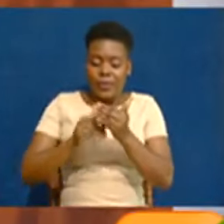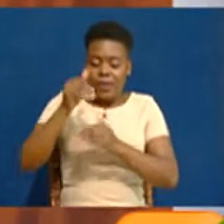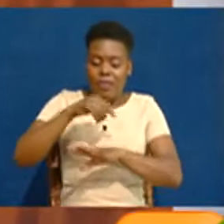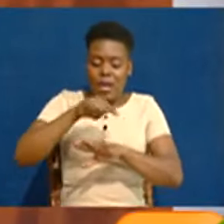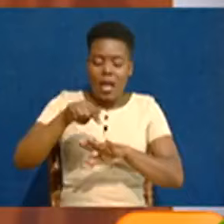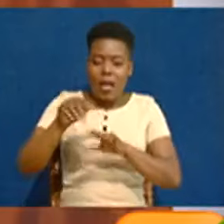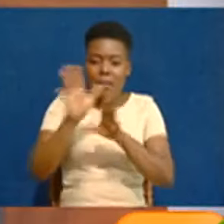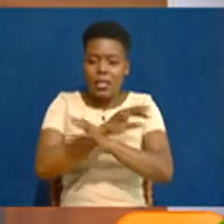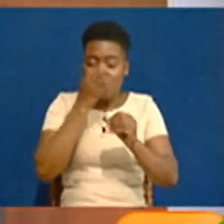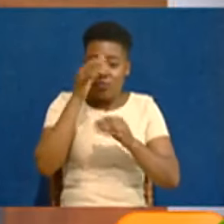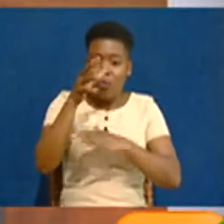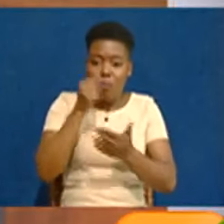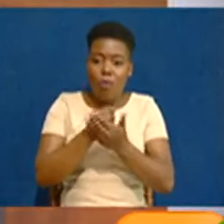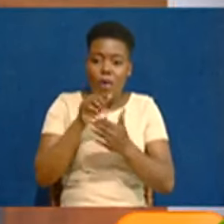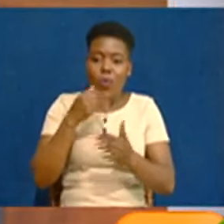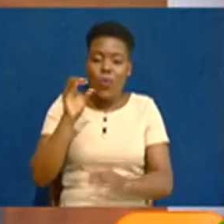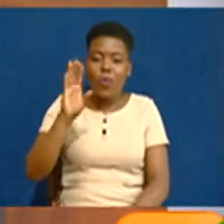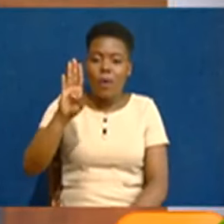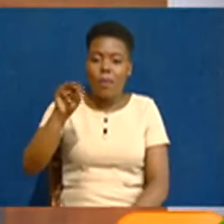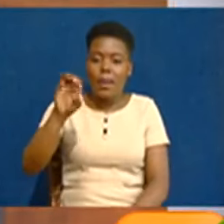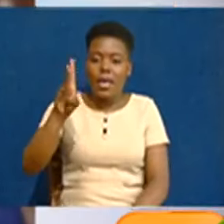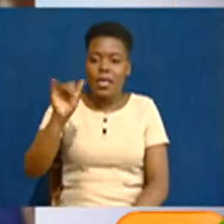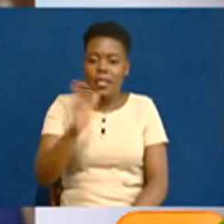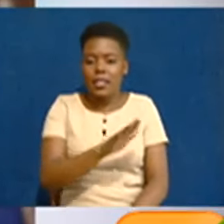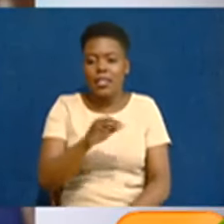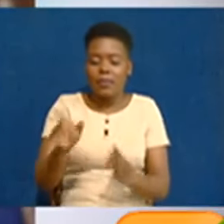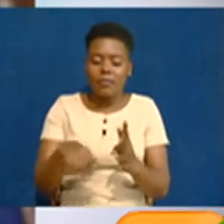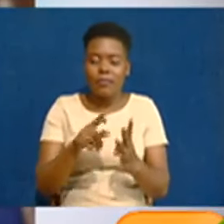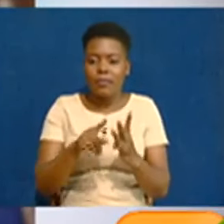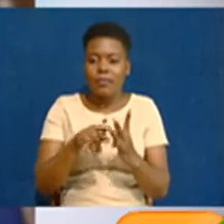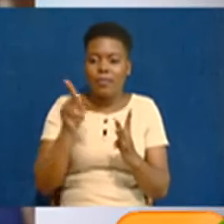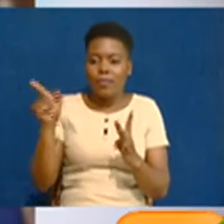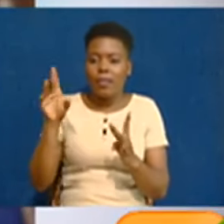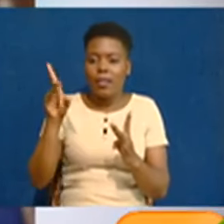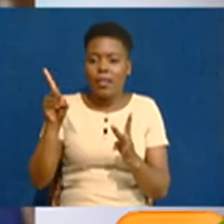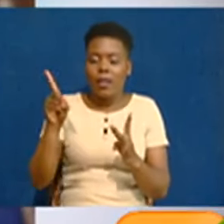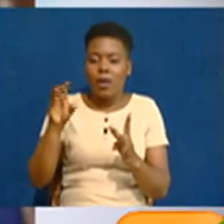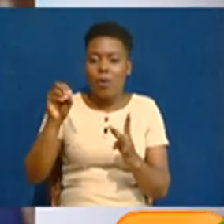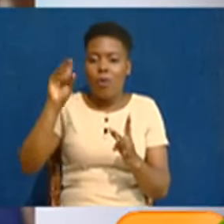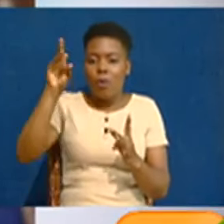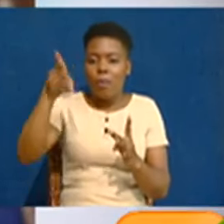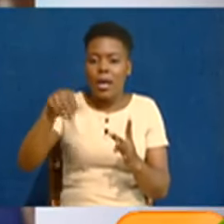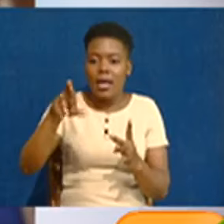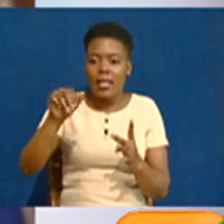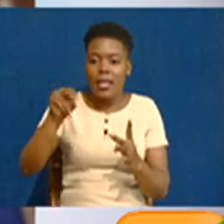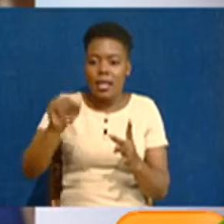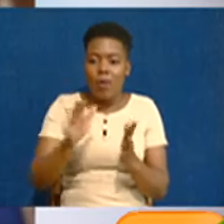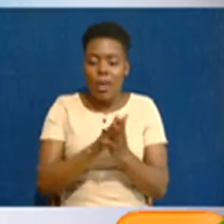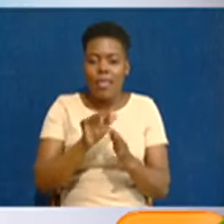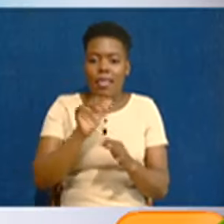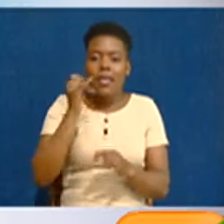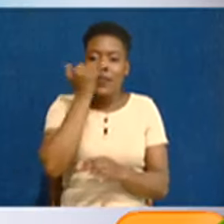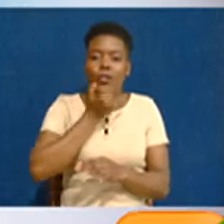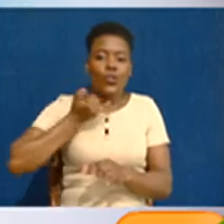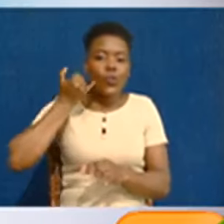Wandayi, nominated Member of Parliament John Badi, and the Orange Democratic Movement's Deputy Party Leaders Wycliffe Oparanya and Ali Hassan